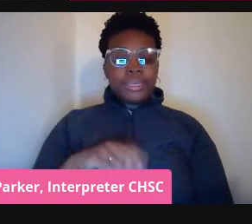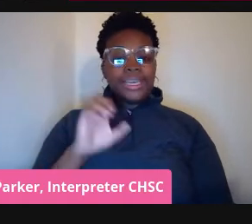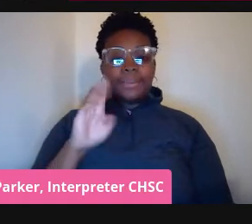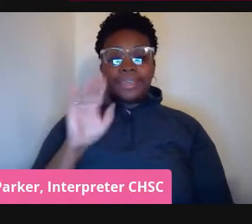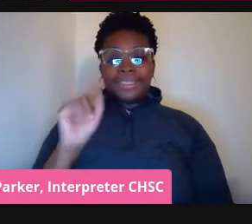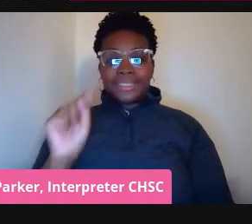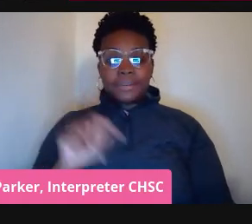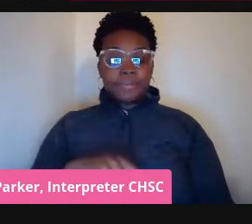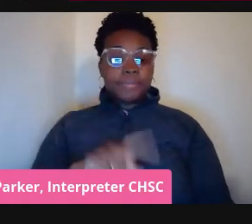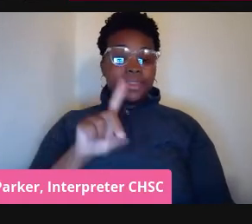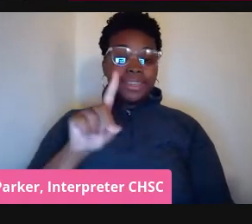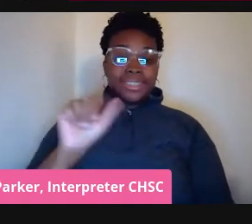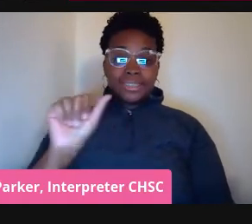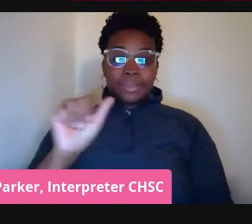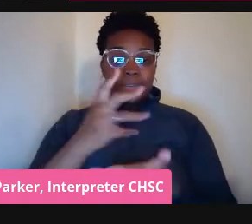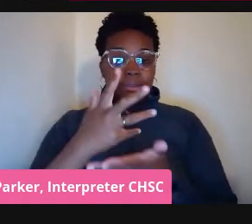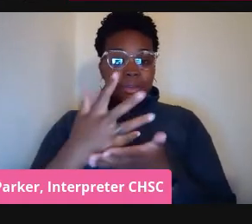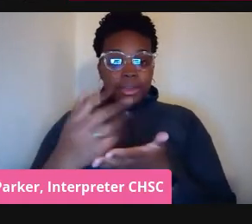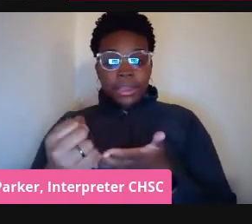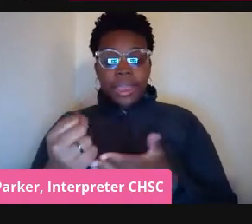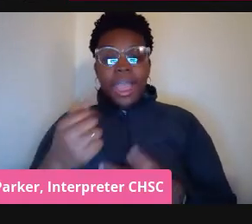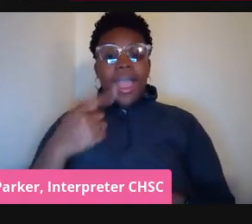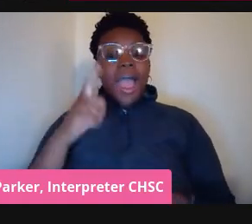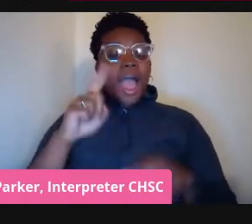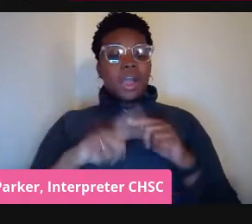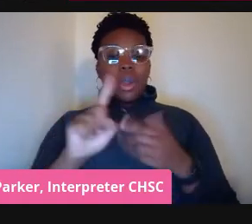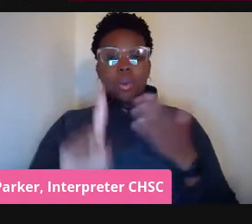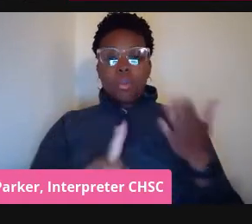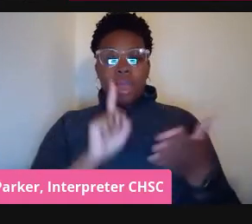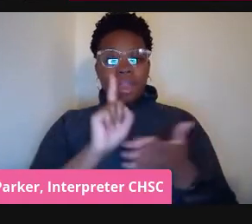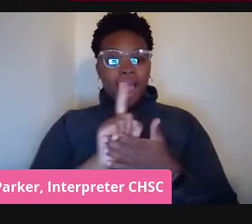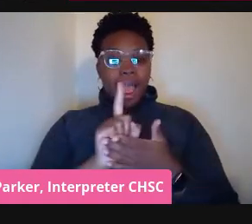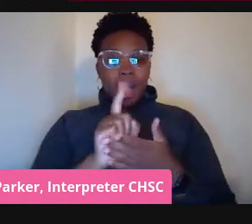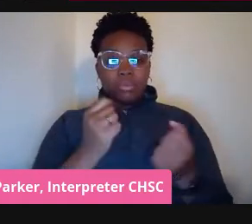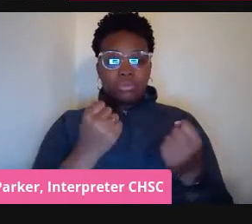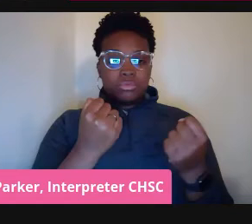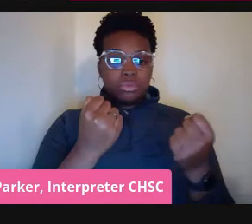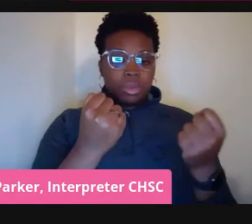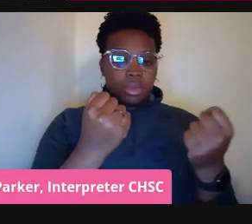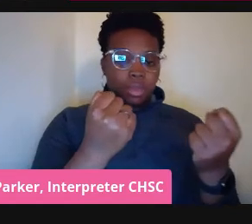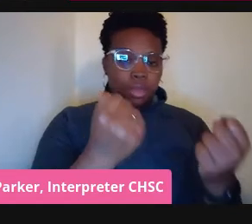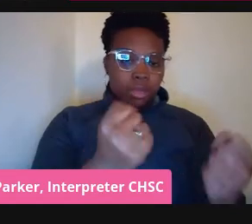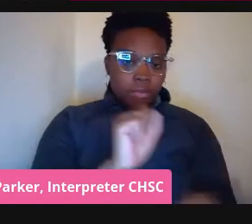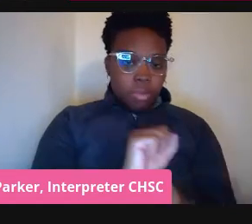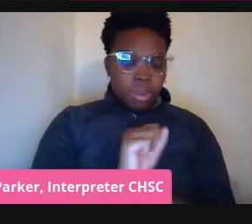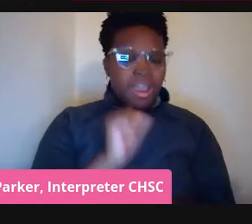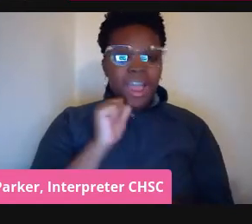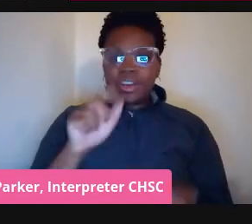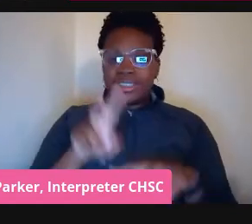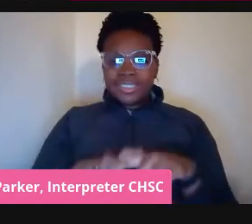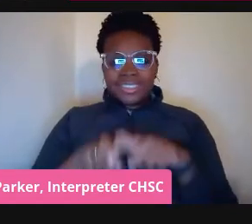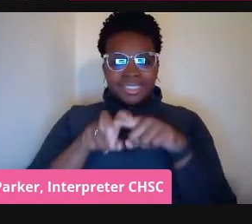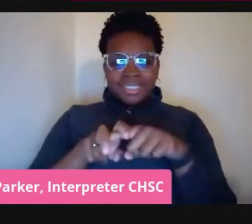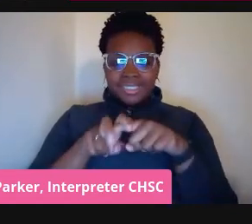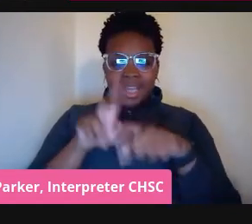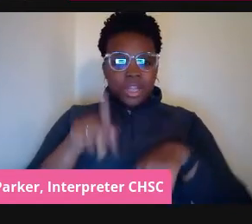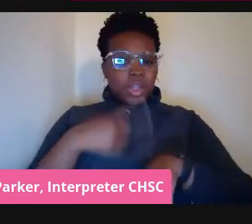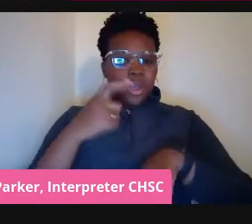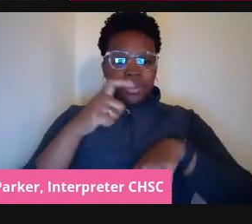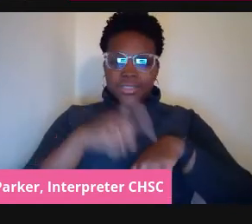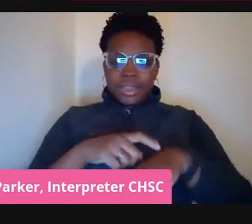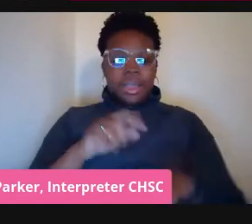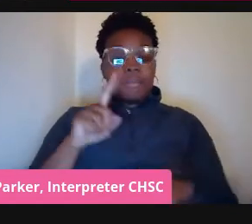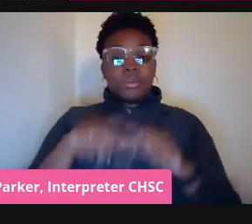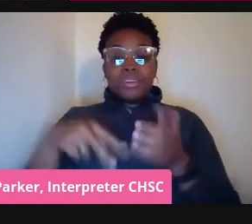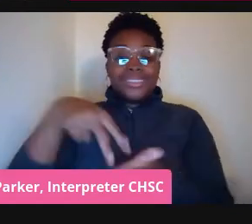because I could not make that hour and a half long drive to work every day. I couldn't sit for long periods of time. I couldn't stand for long